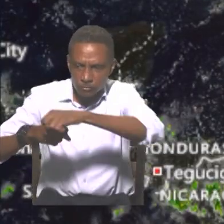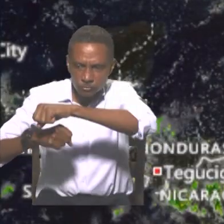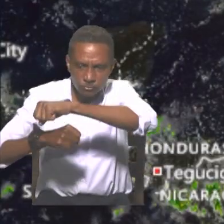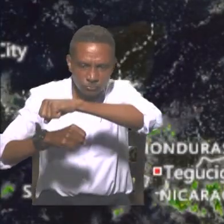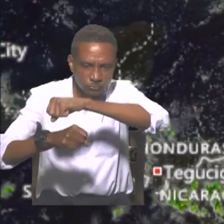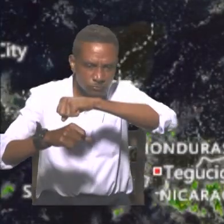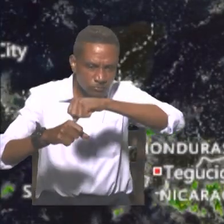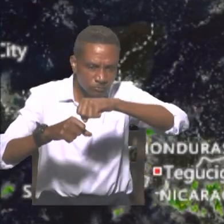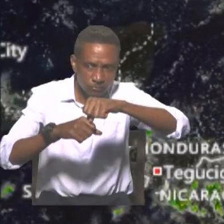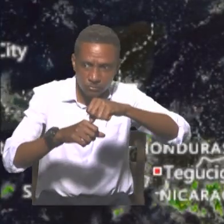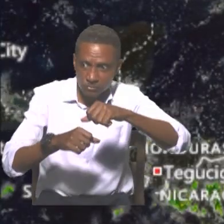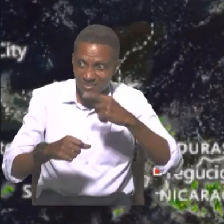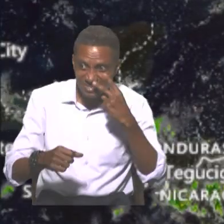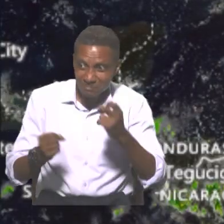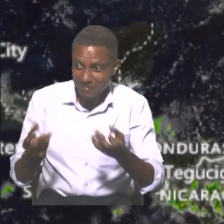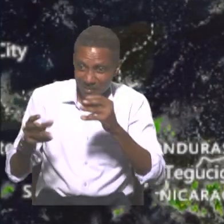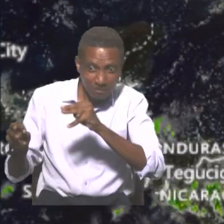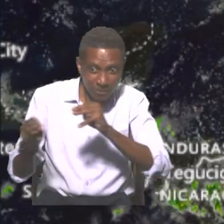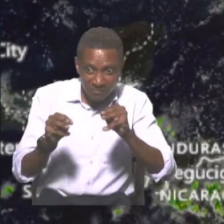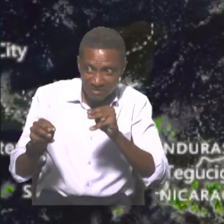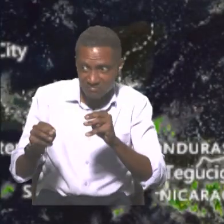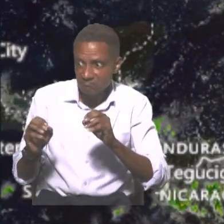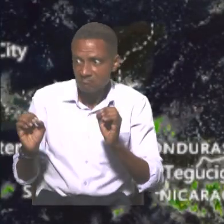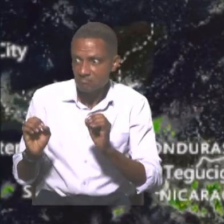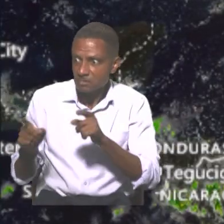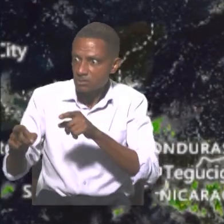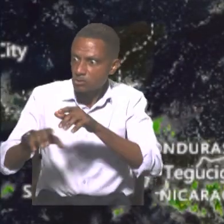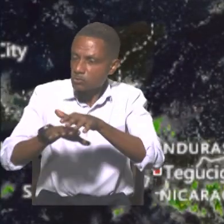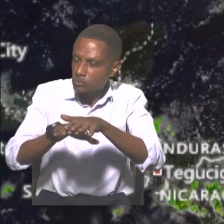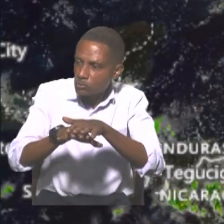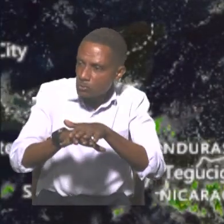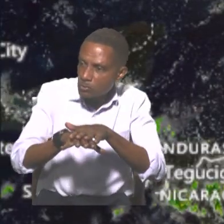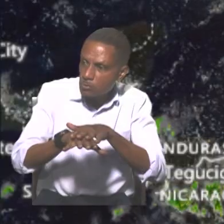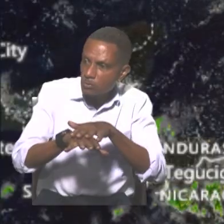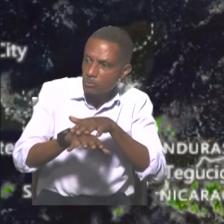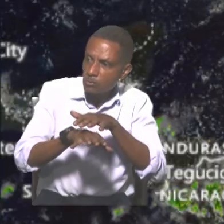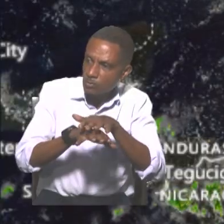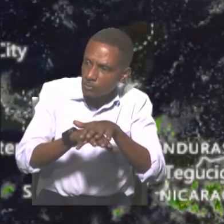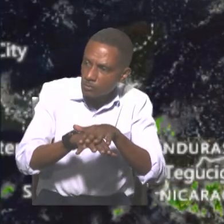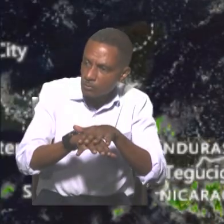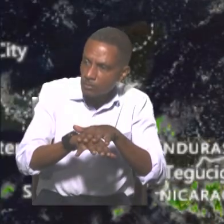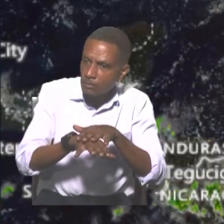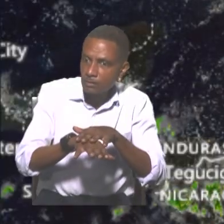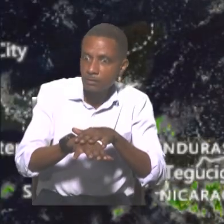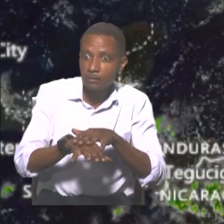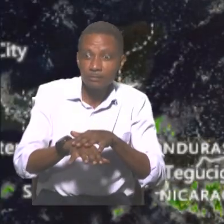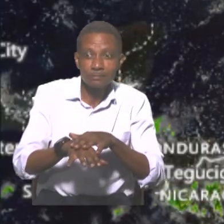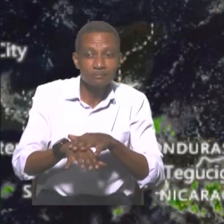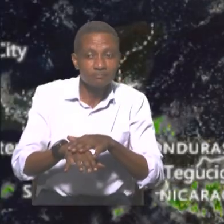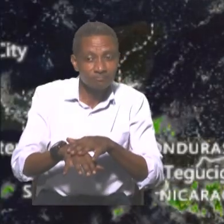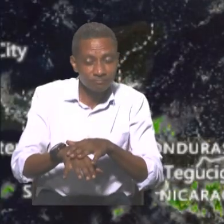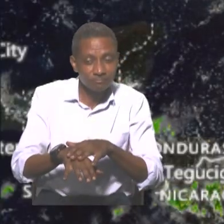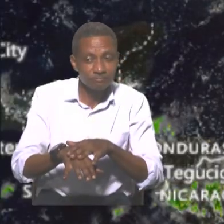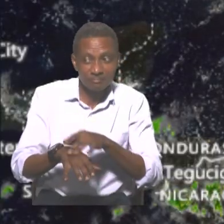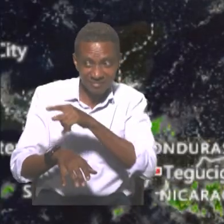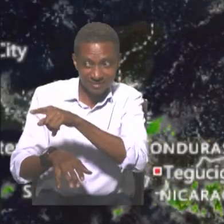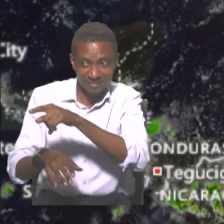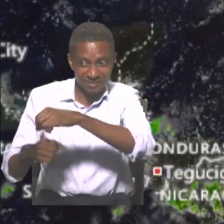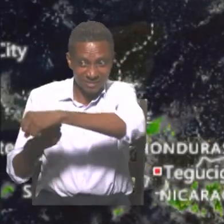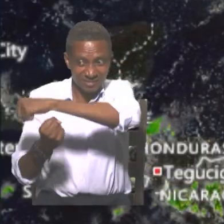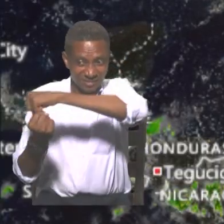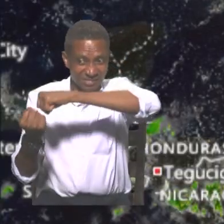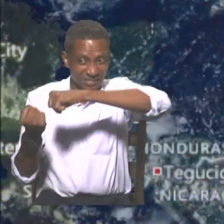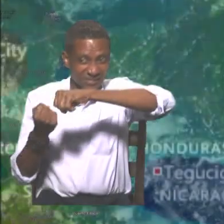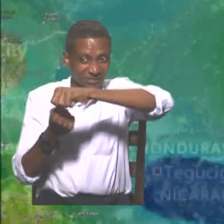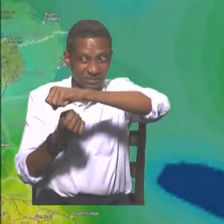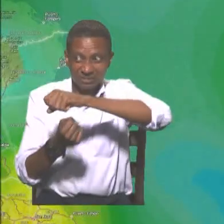to Melissa. Now, the concern with such a slow moving system is a prolonged impact. Even as a tropical storm, Melissa